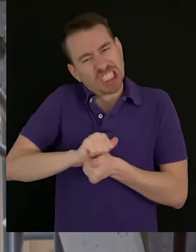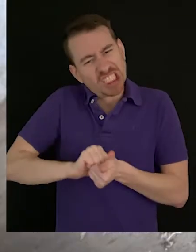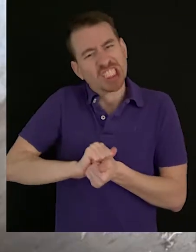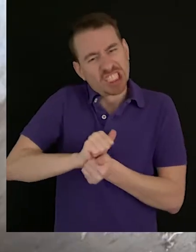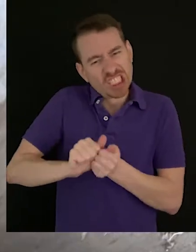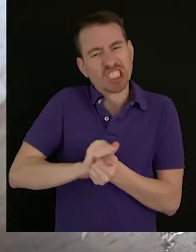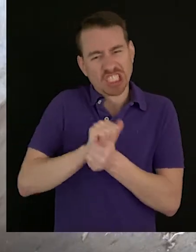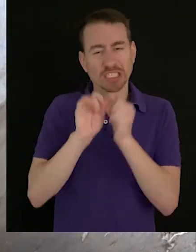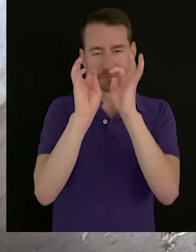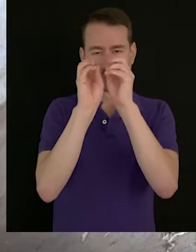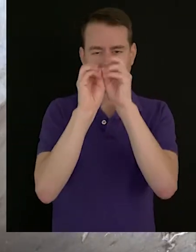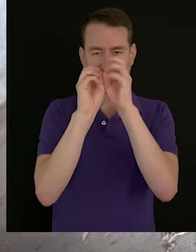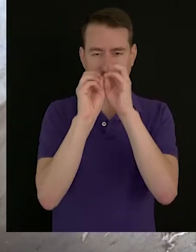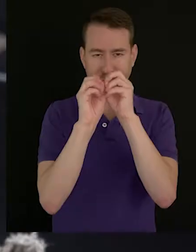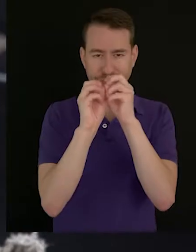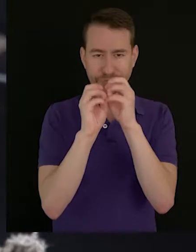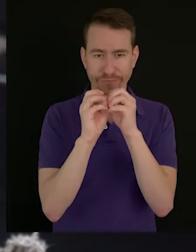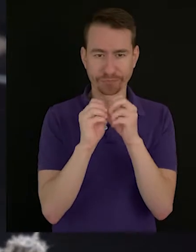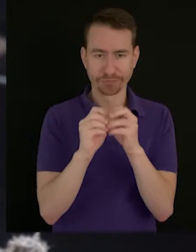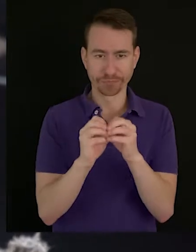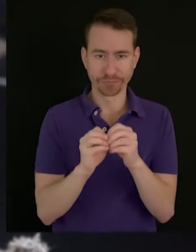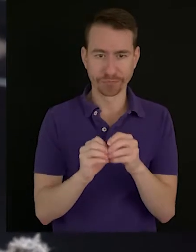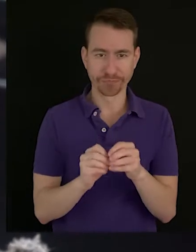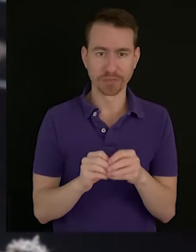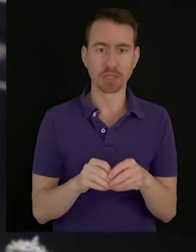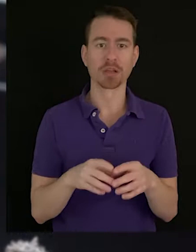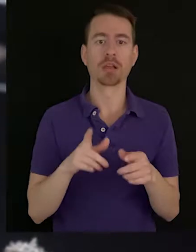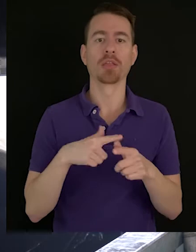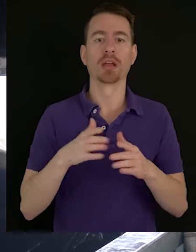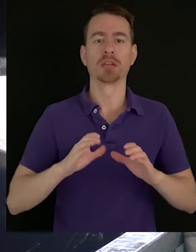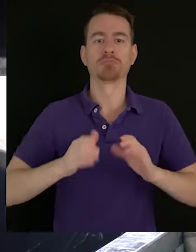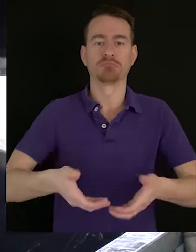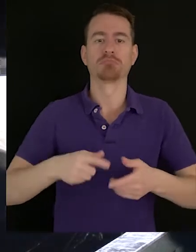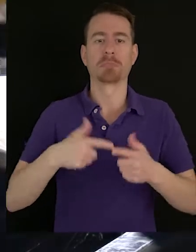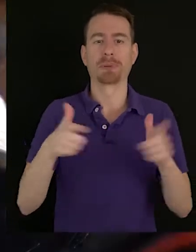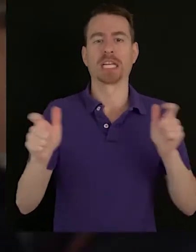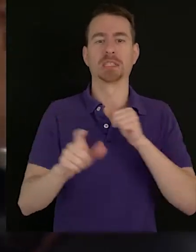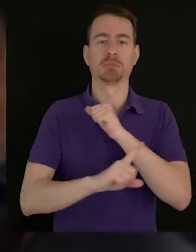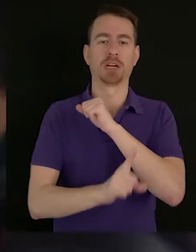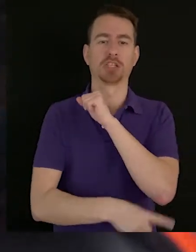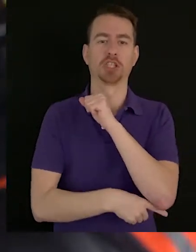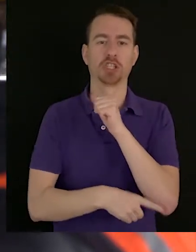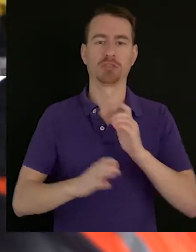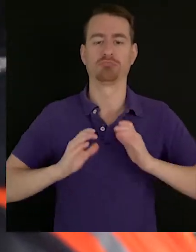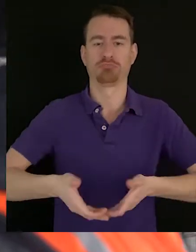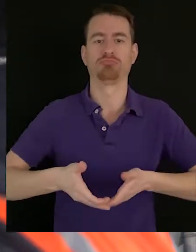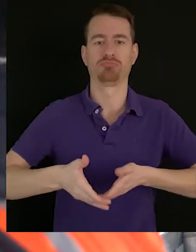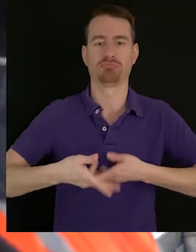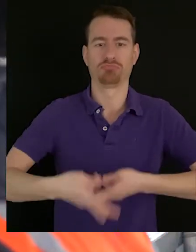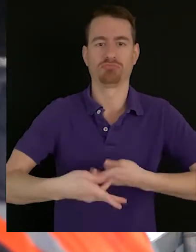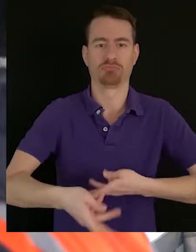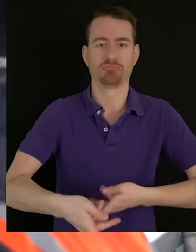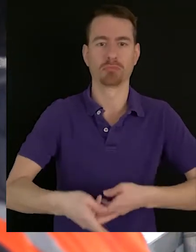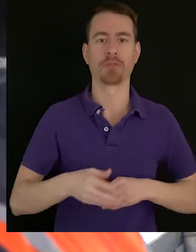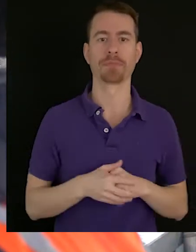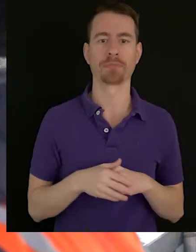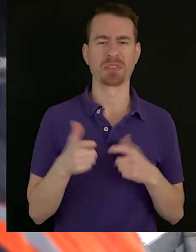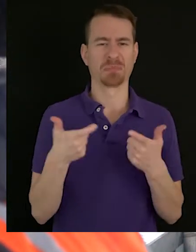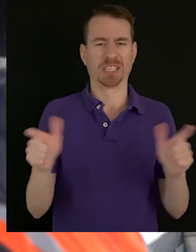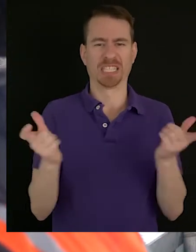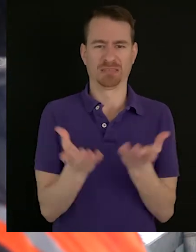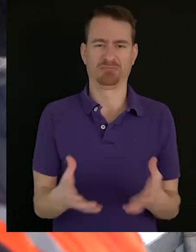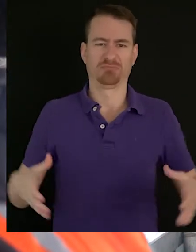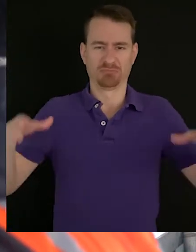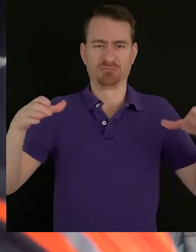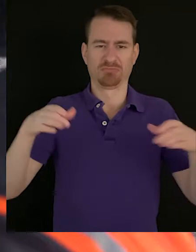behind me to grind it up into small pieces. And then it's dropped into a giant dumpster below, which is large enough to hold